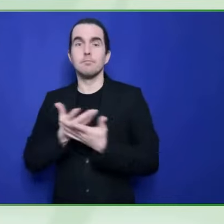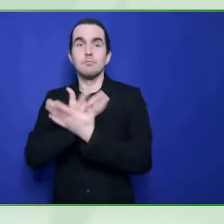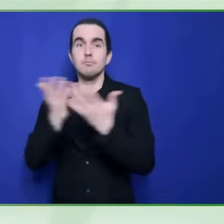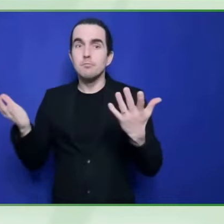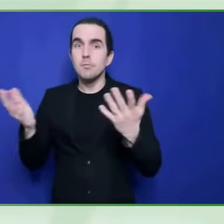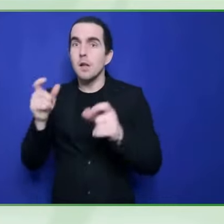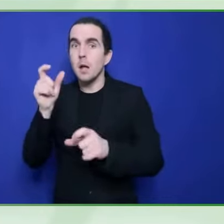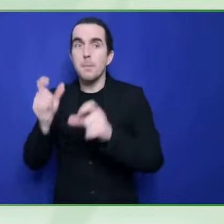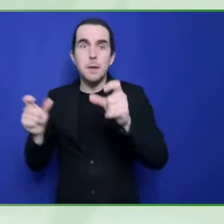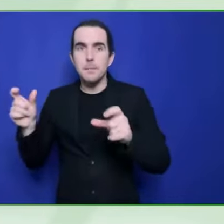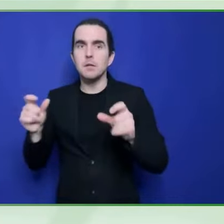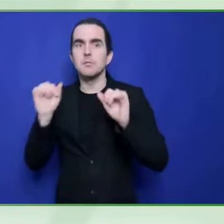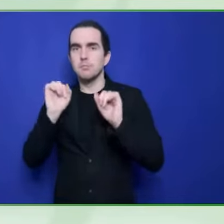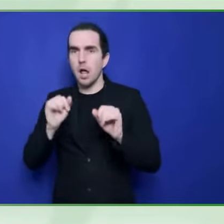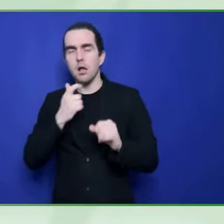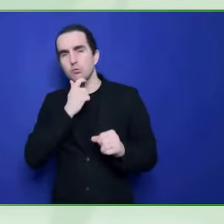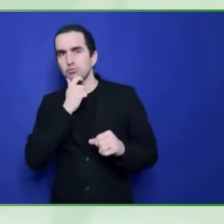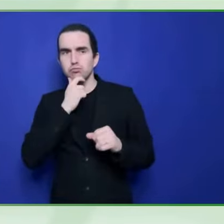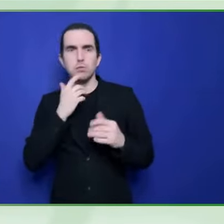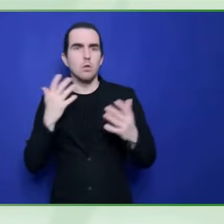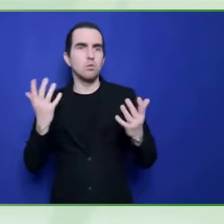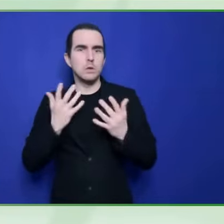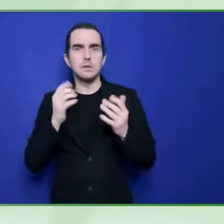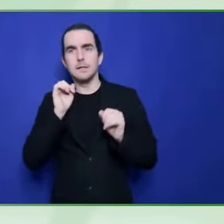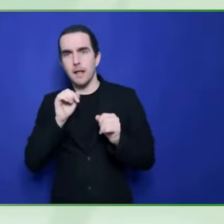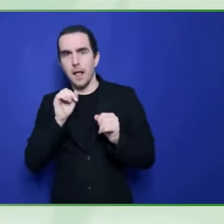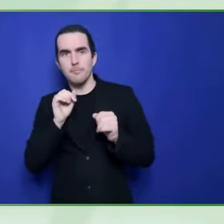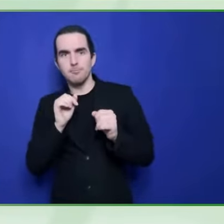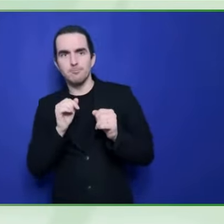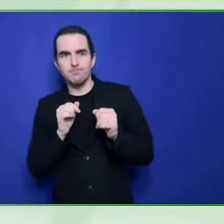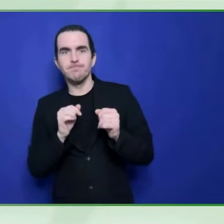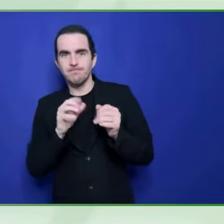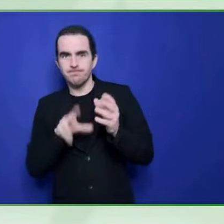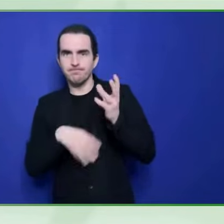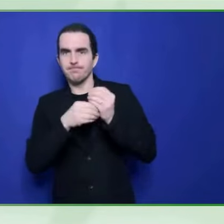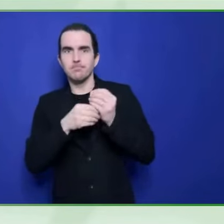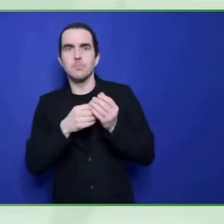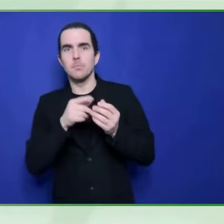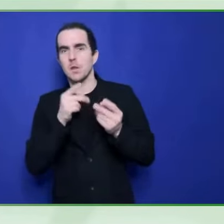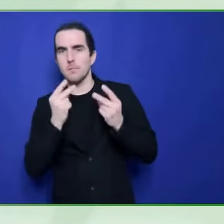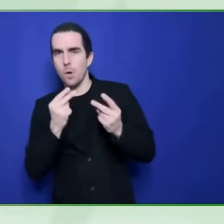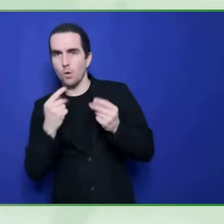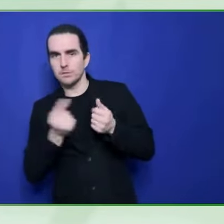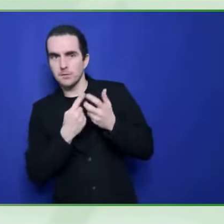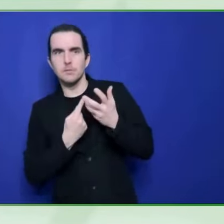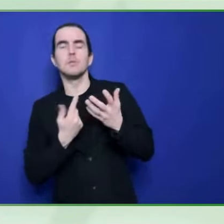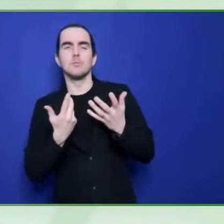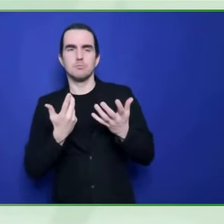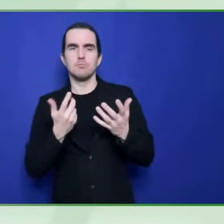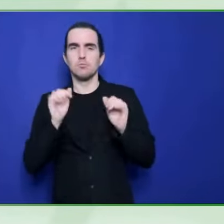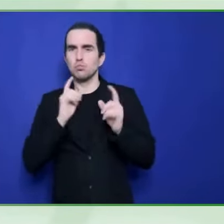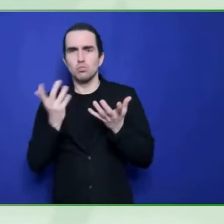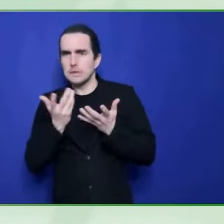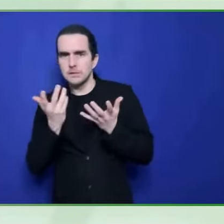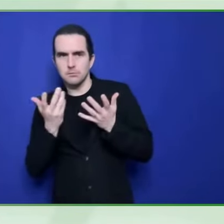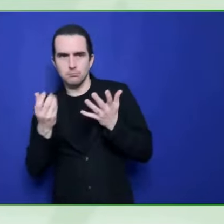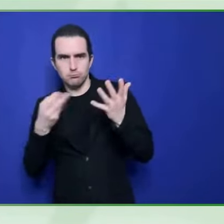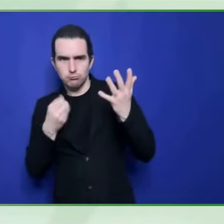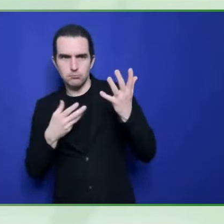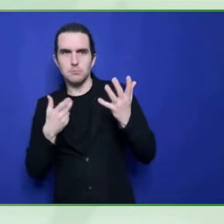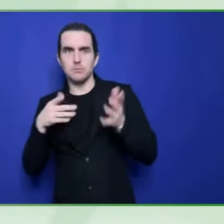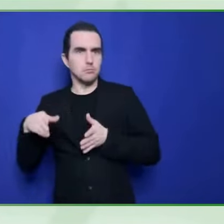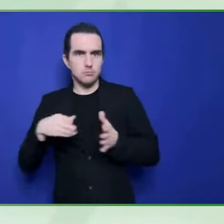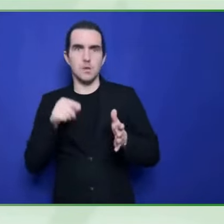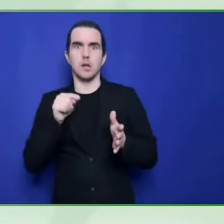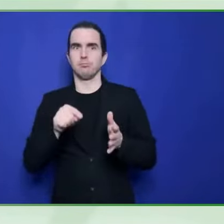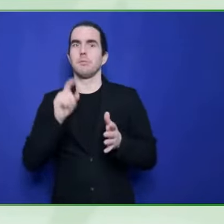concerns the community has, so that we're sure that we're centering the voices of people who are actually impacted by the data. And I